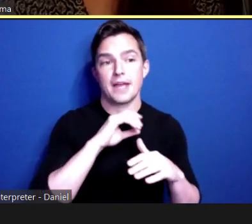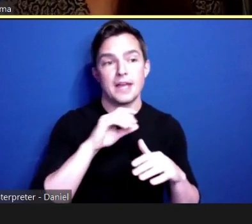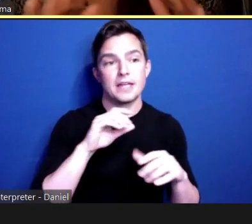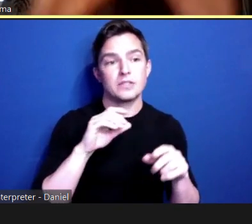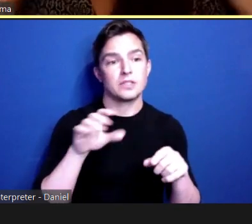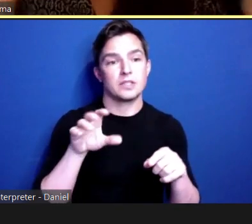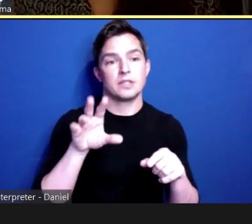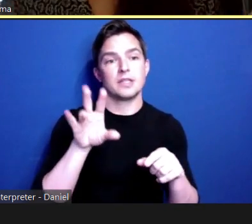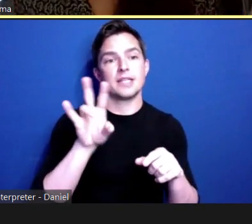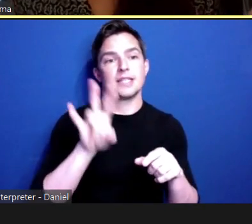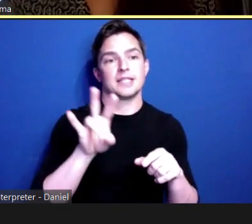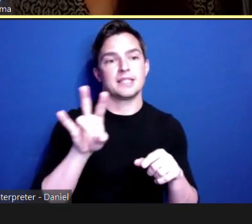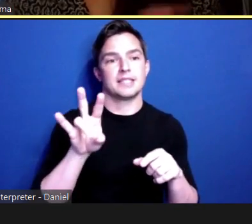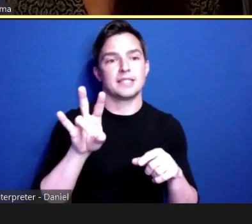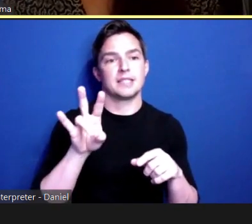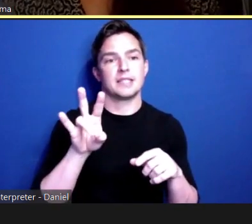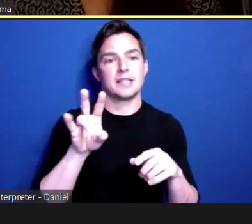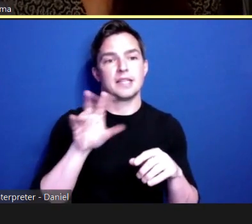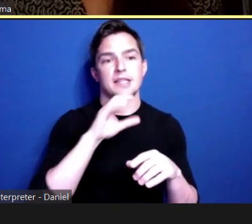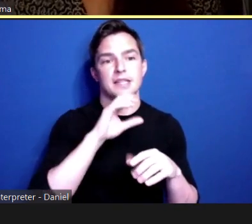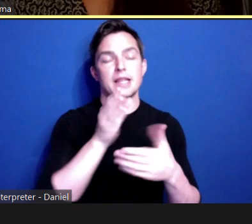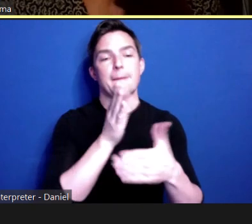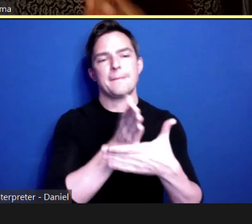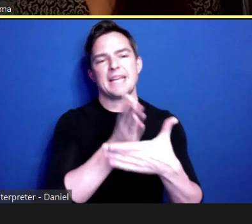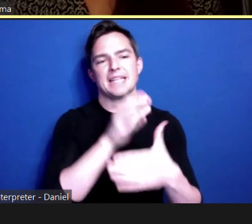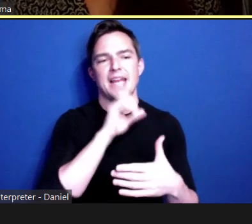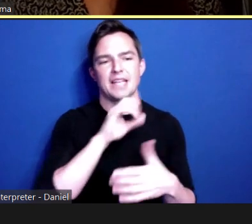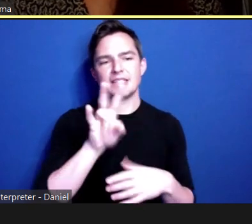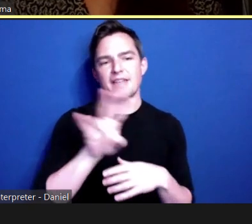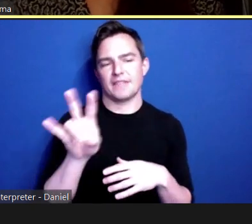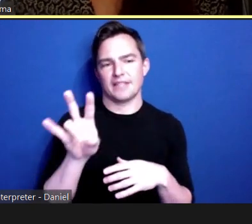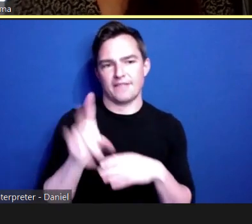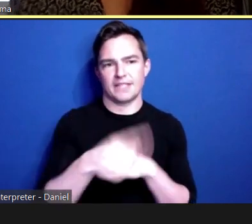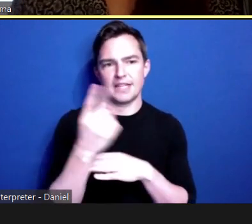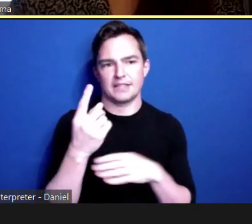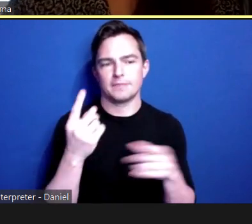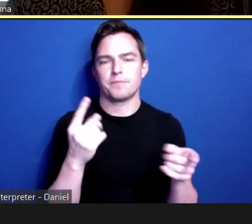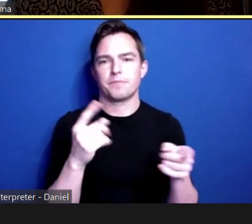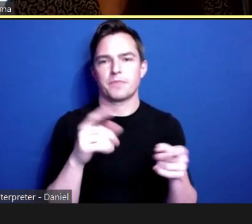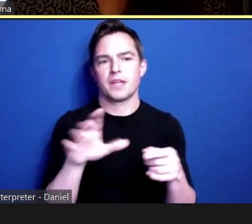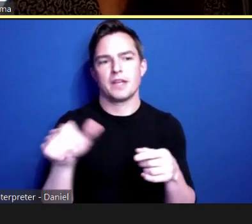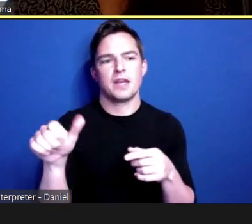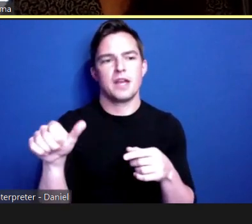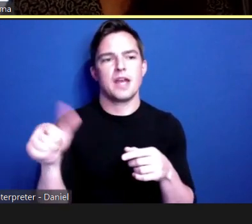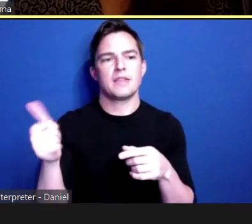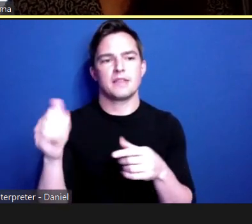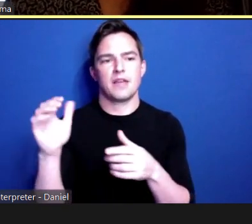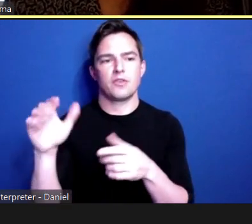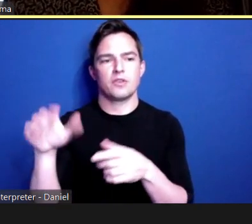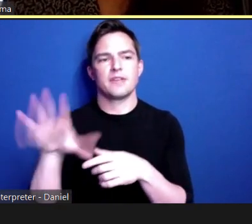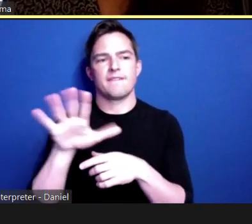days, which is within 3 months, and the median is 52 days.